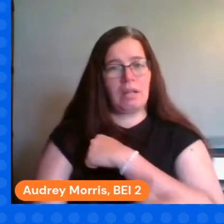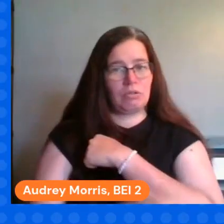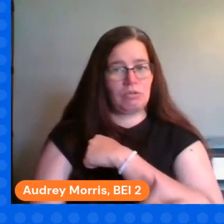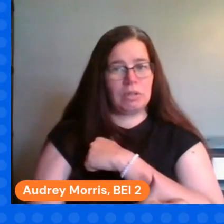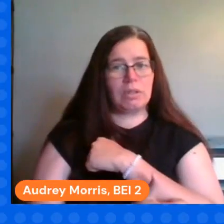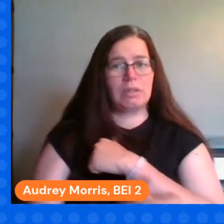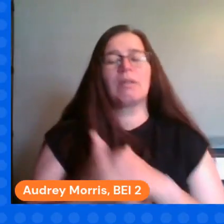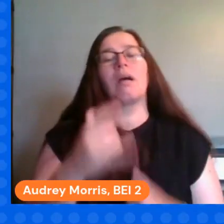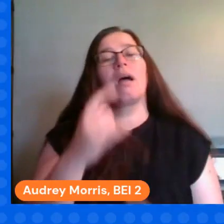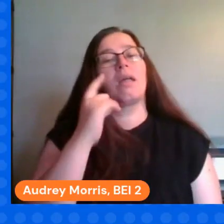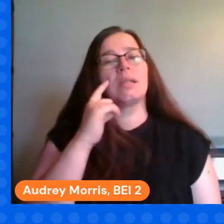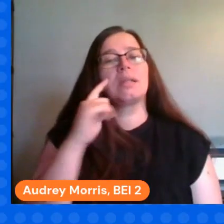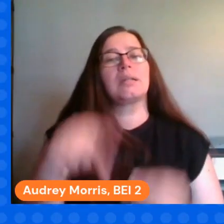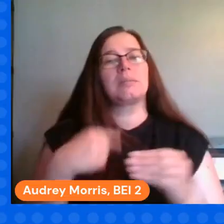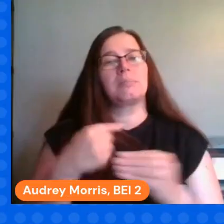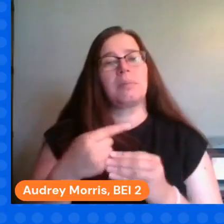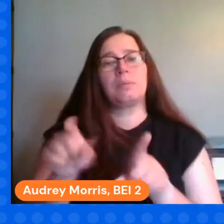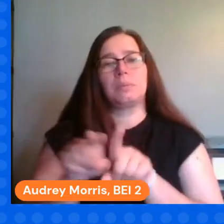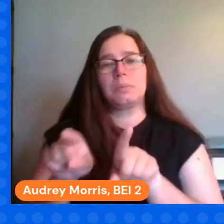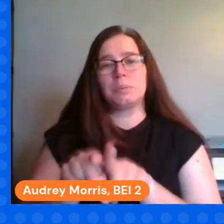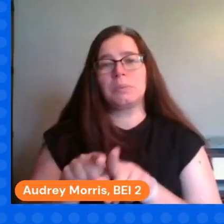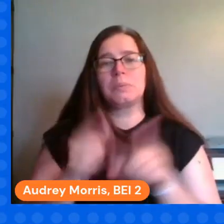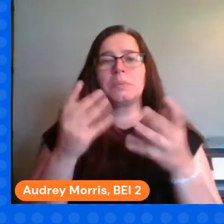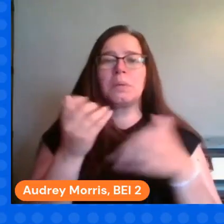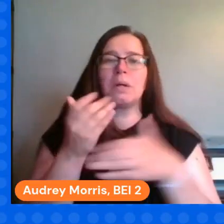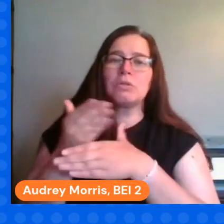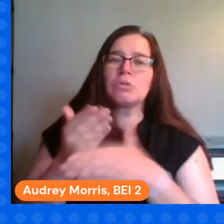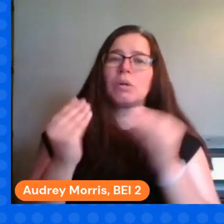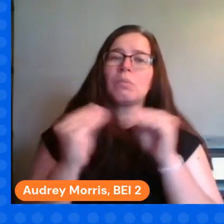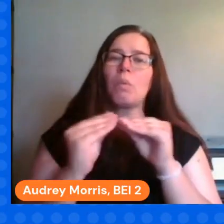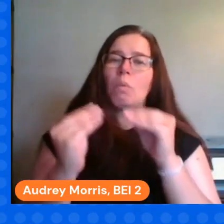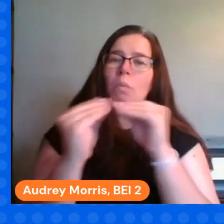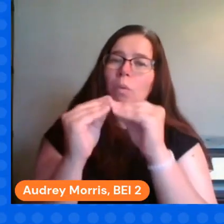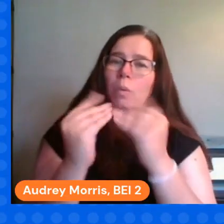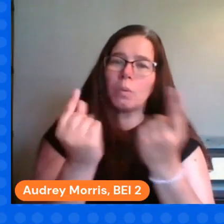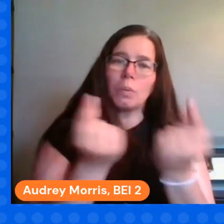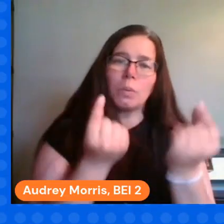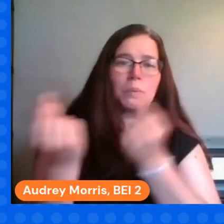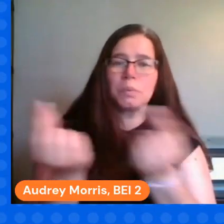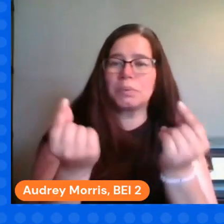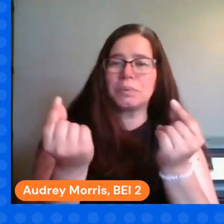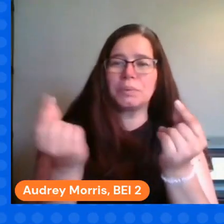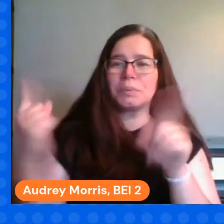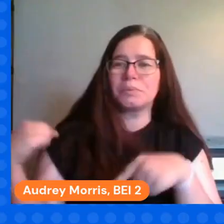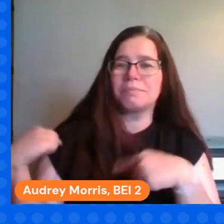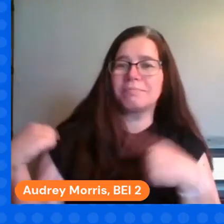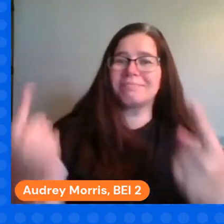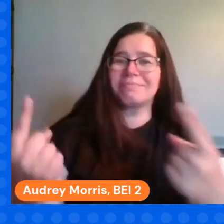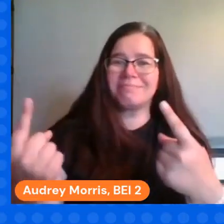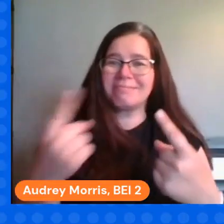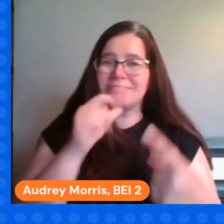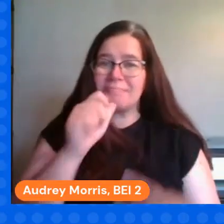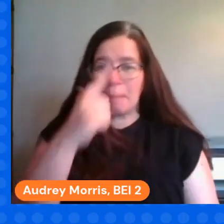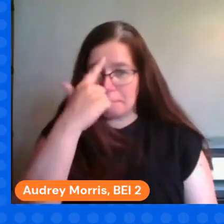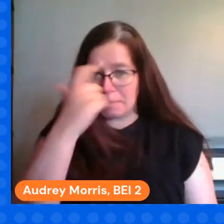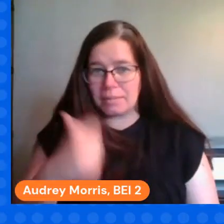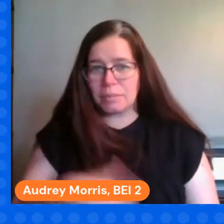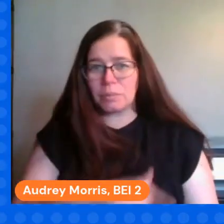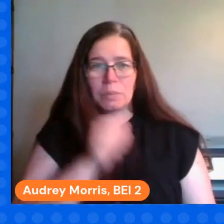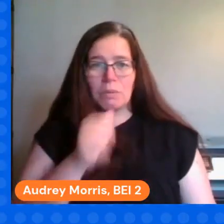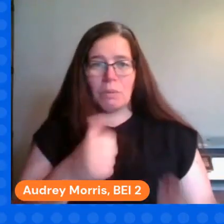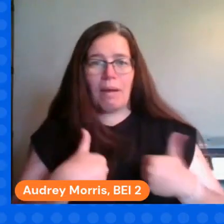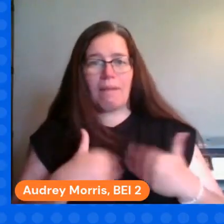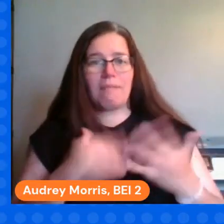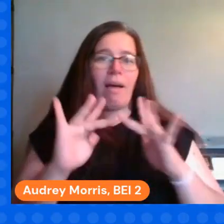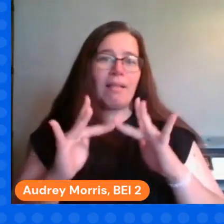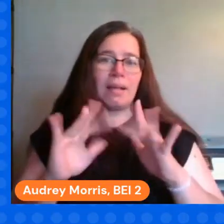this too. Like, let's share more and more about what we have been doing, It's not because we don't have like the online community there that we